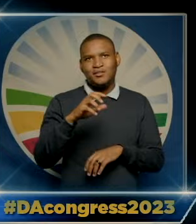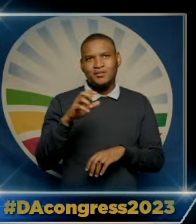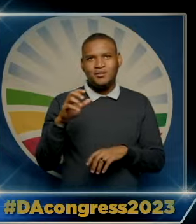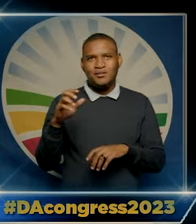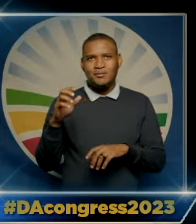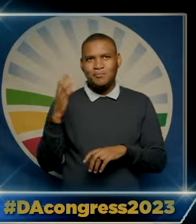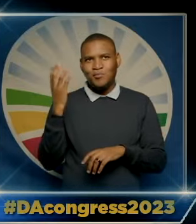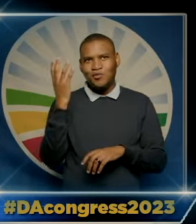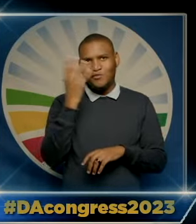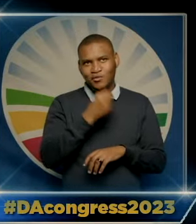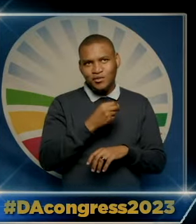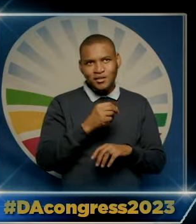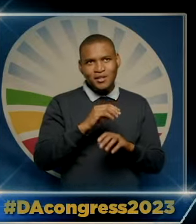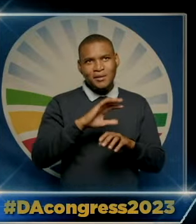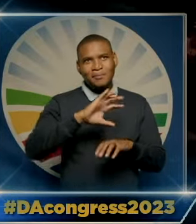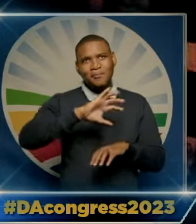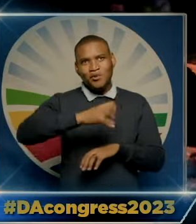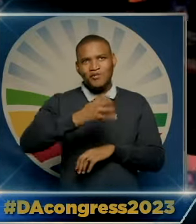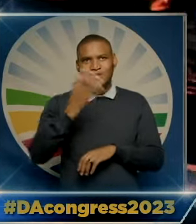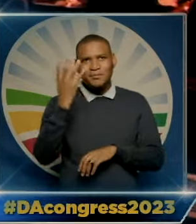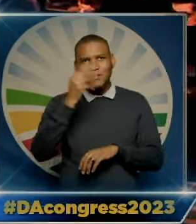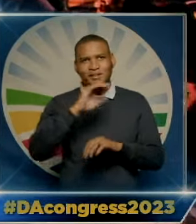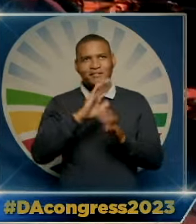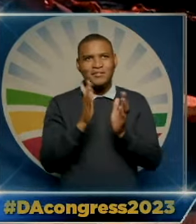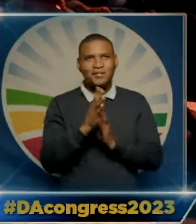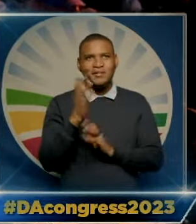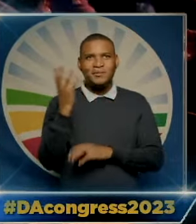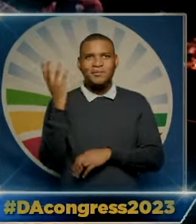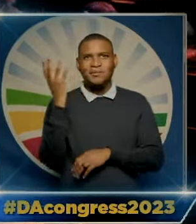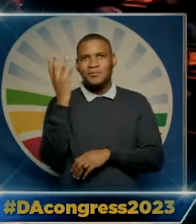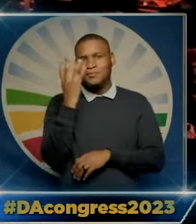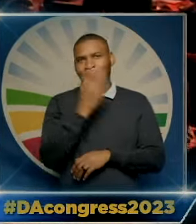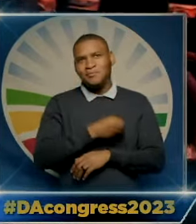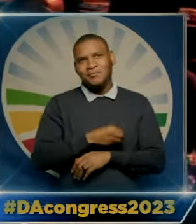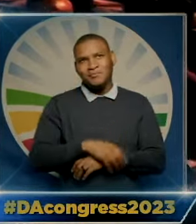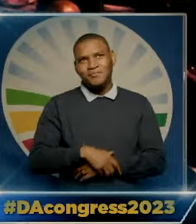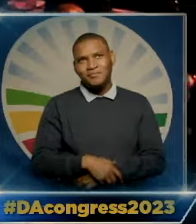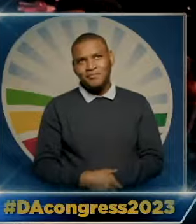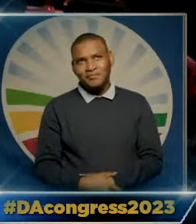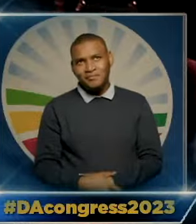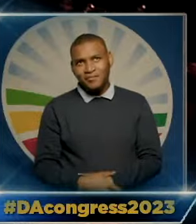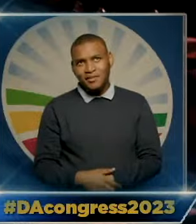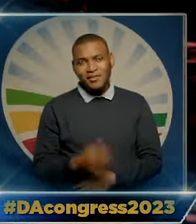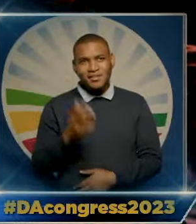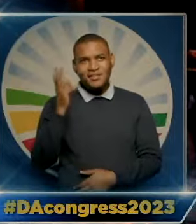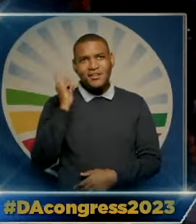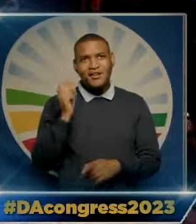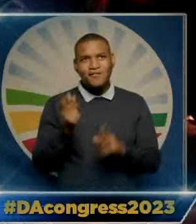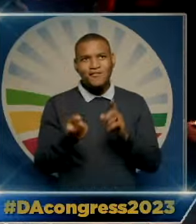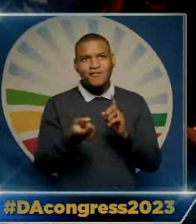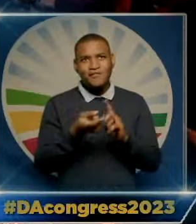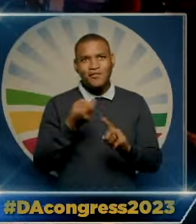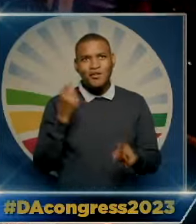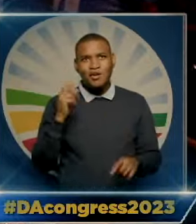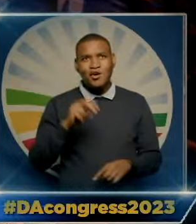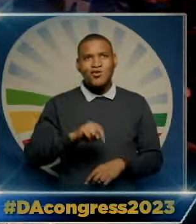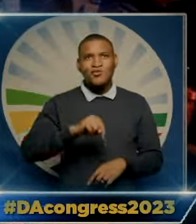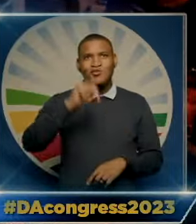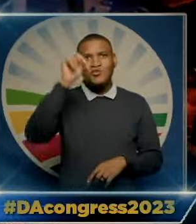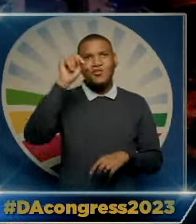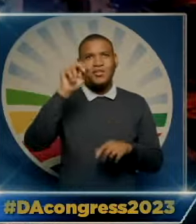mooi, die alles is mooi, man die mooi is so volop soos wintersnot. Let's hear it for our delegates from the Northern